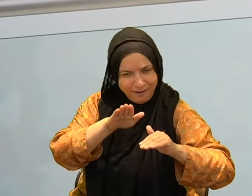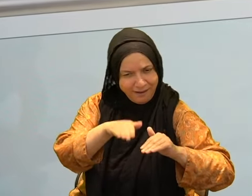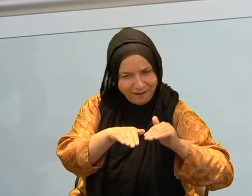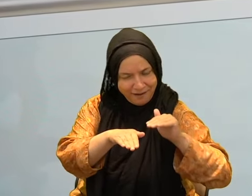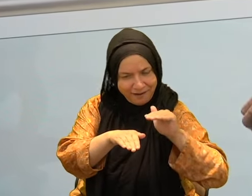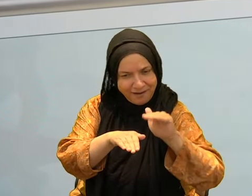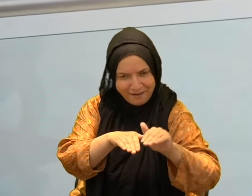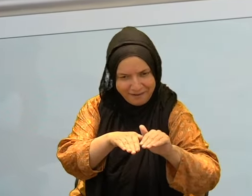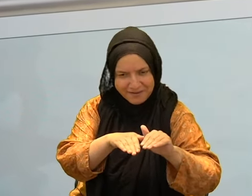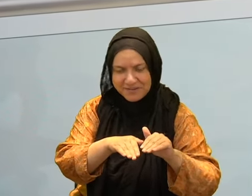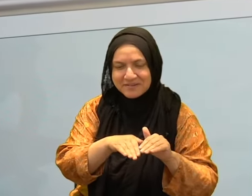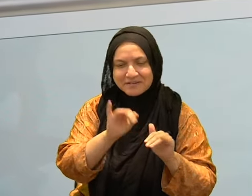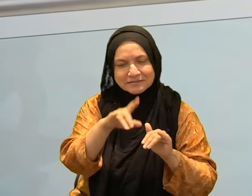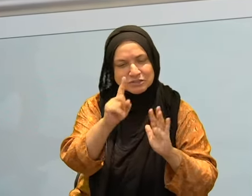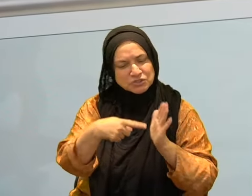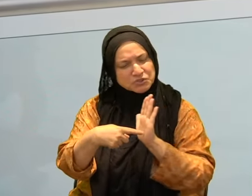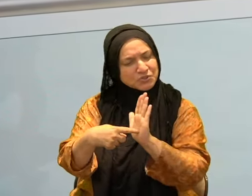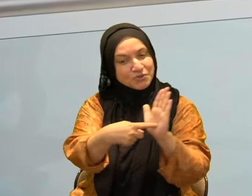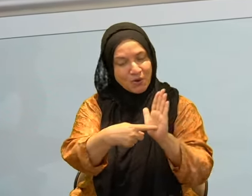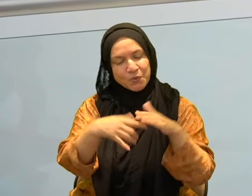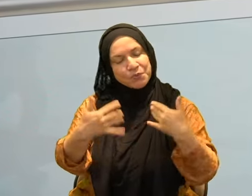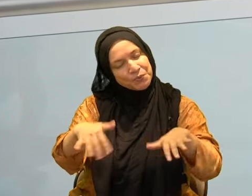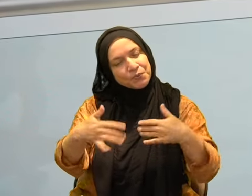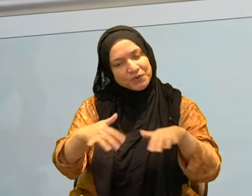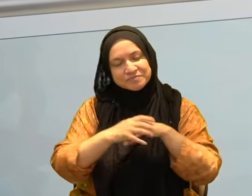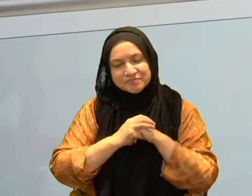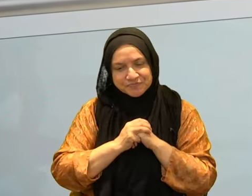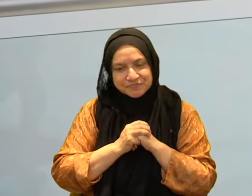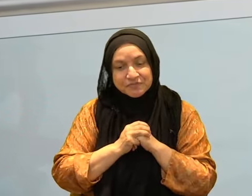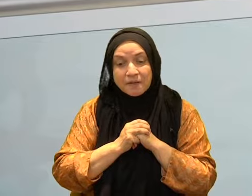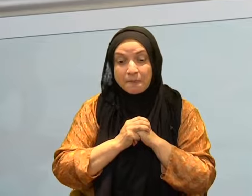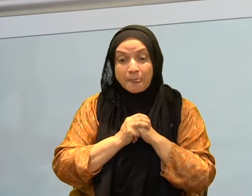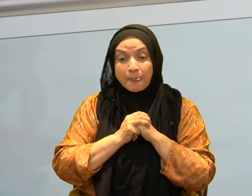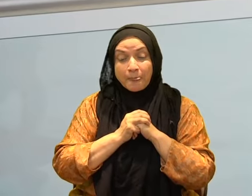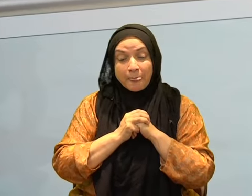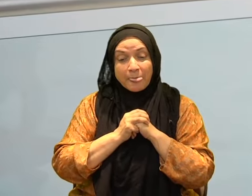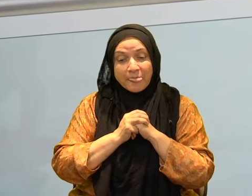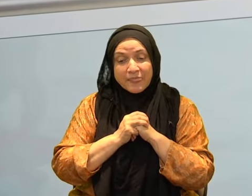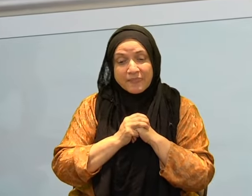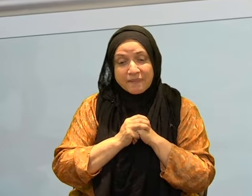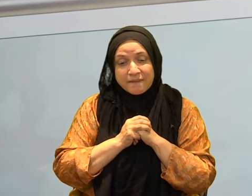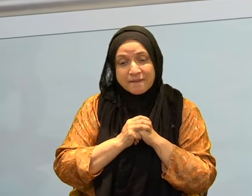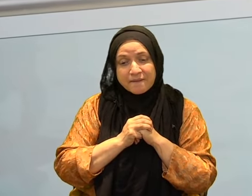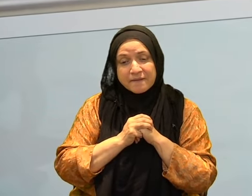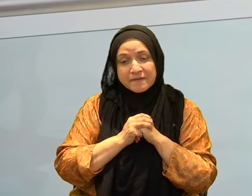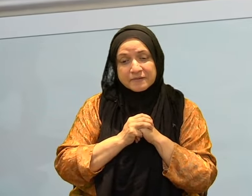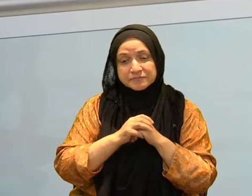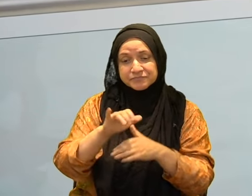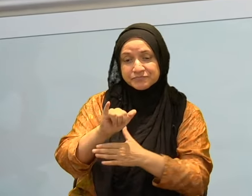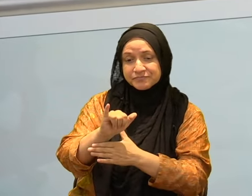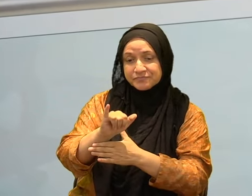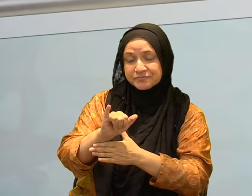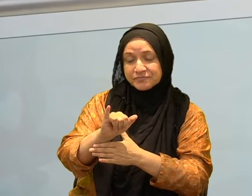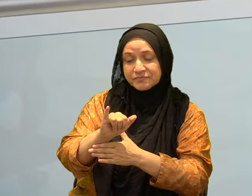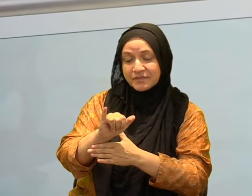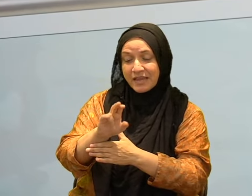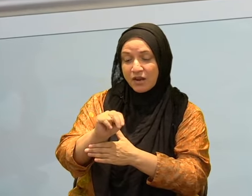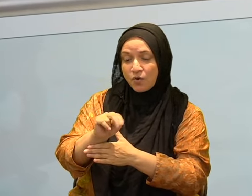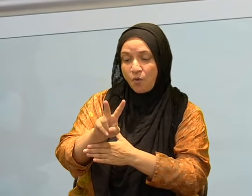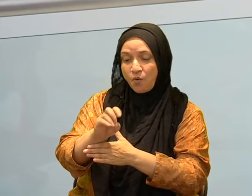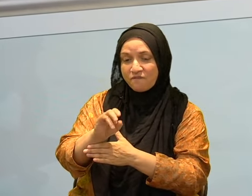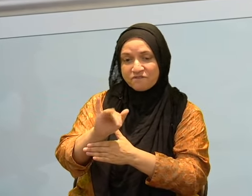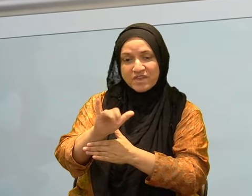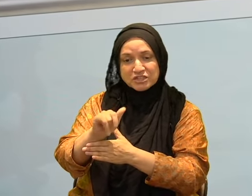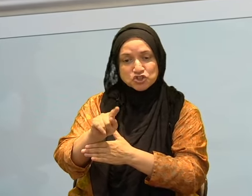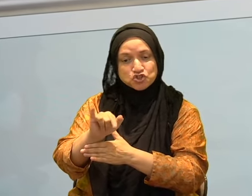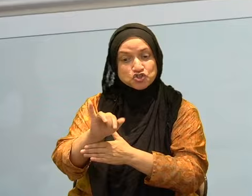doing anything wrong. So it introduces certain things into the religion, makes a person start to think that they're doing something good. Very powerful statement from